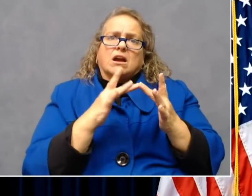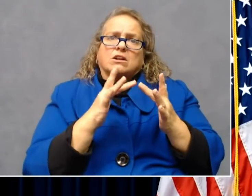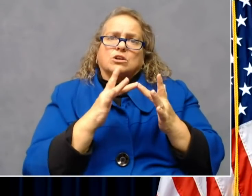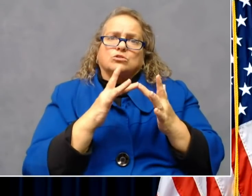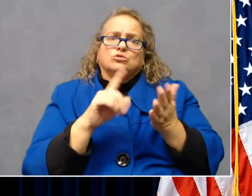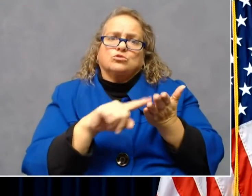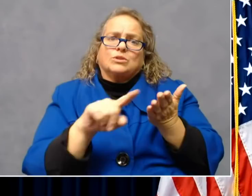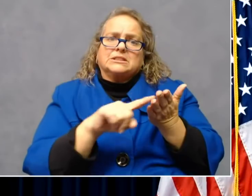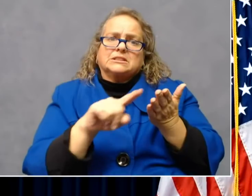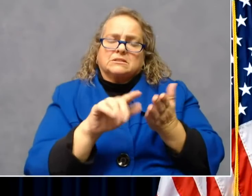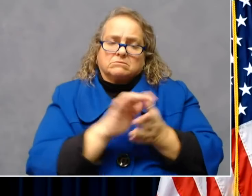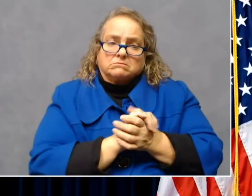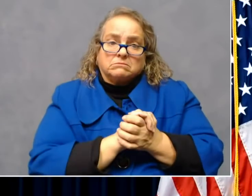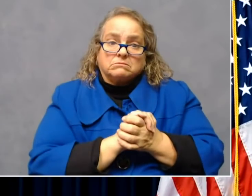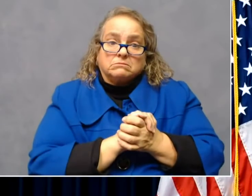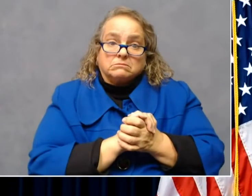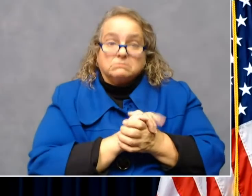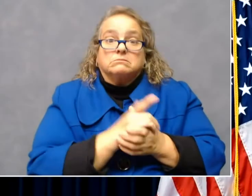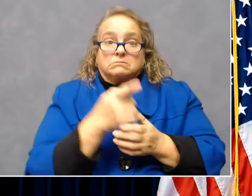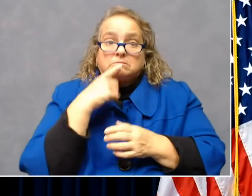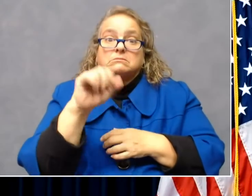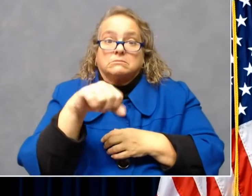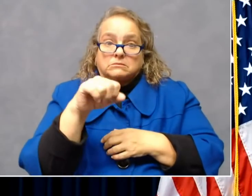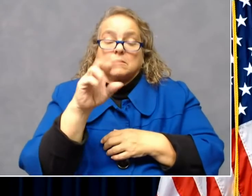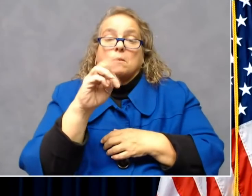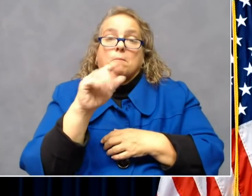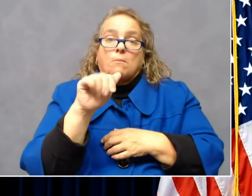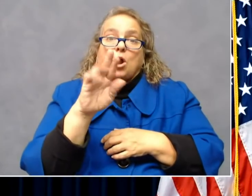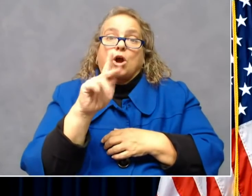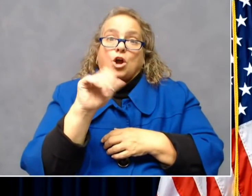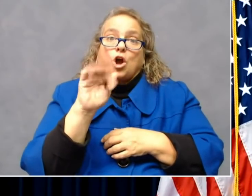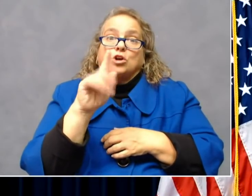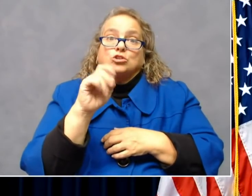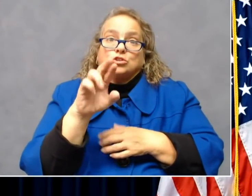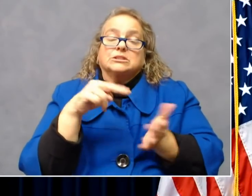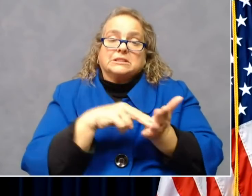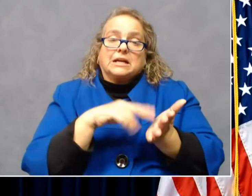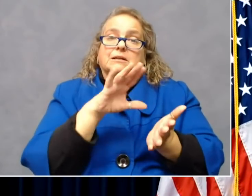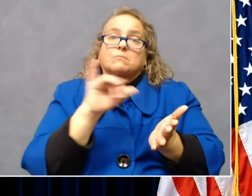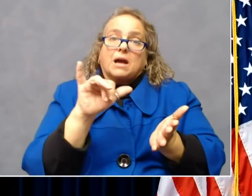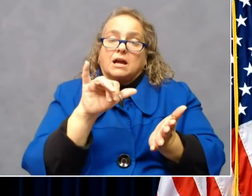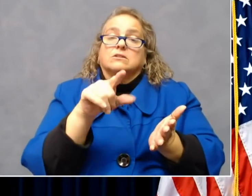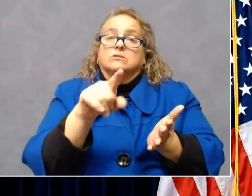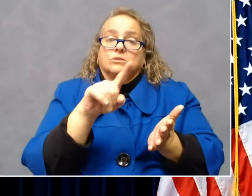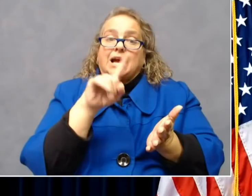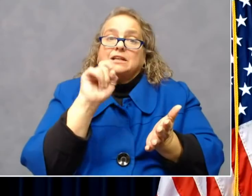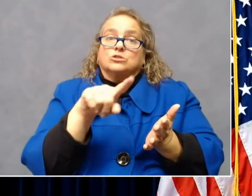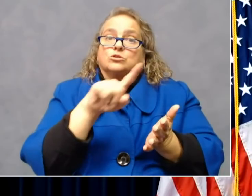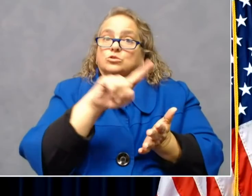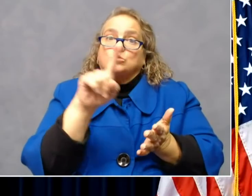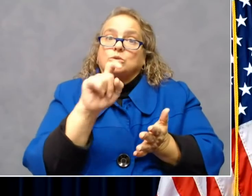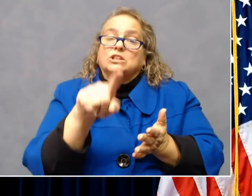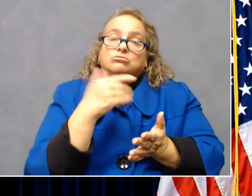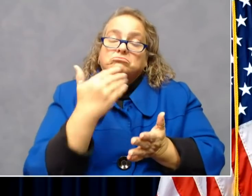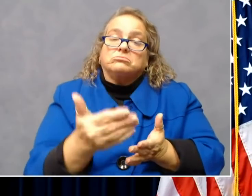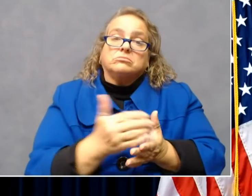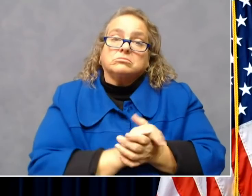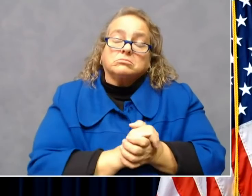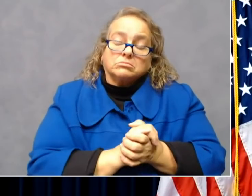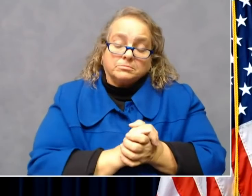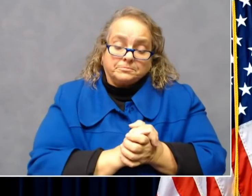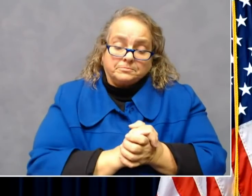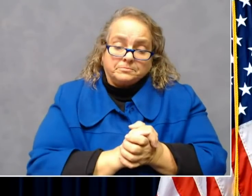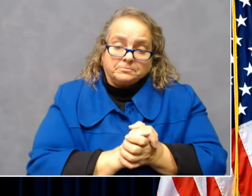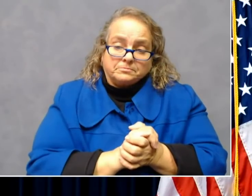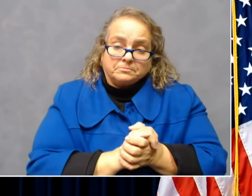I think he is still standing by. If you want to ask your question, they'll go to him while you're doing it. Yeah. Well, the